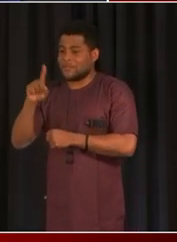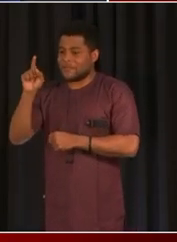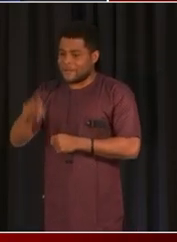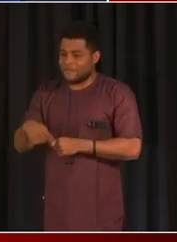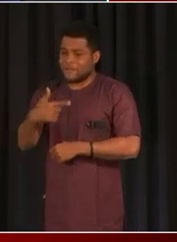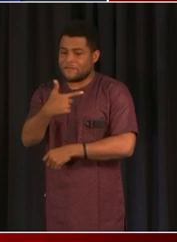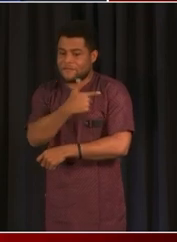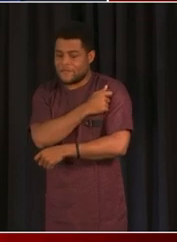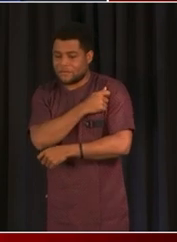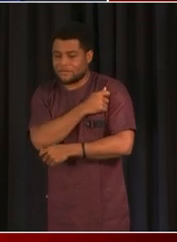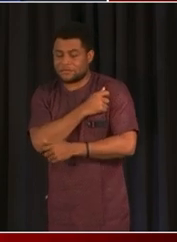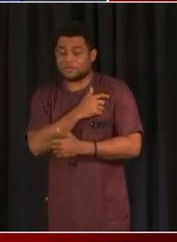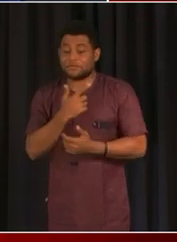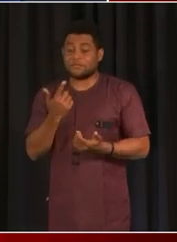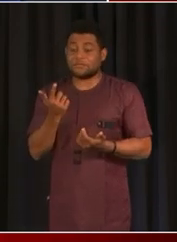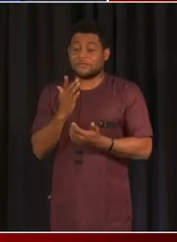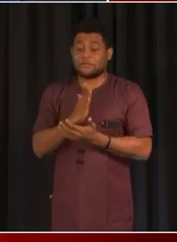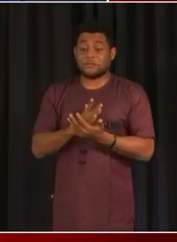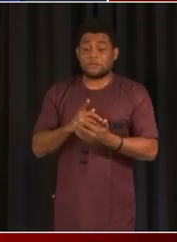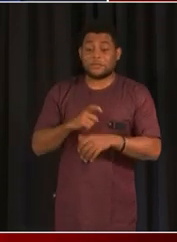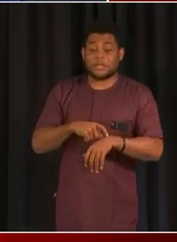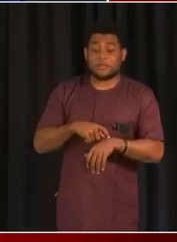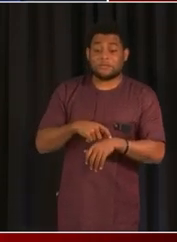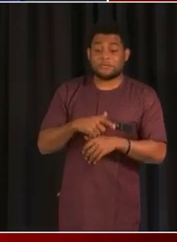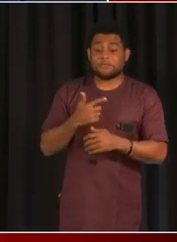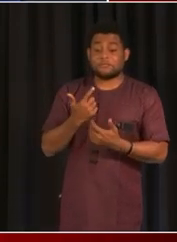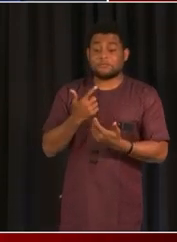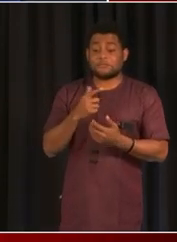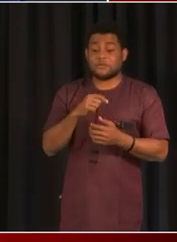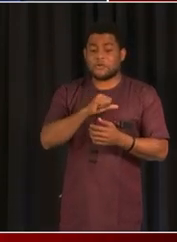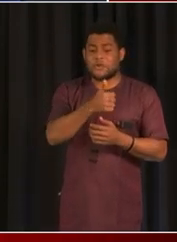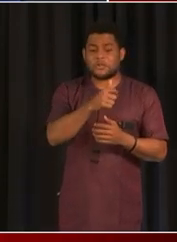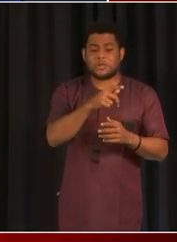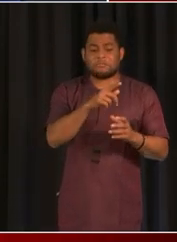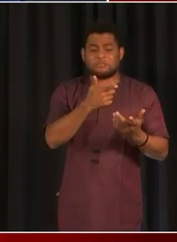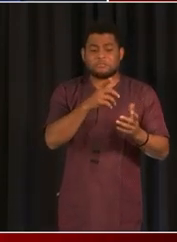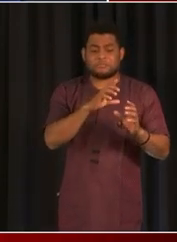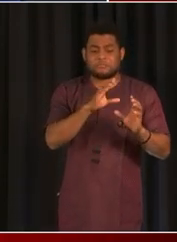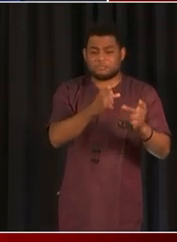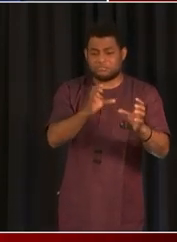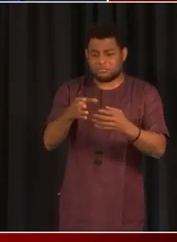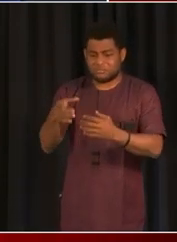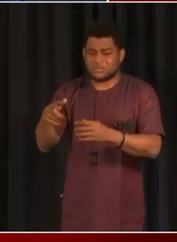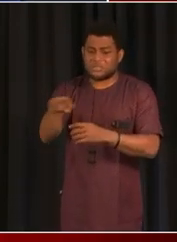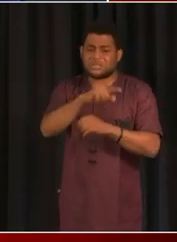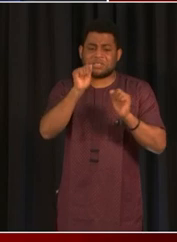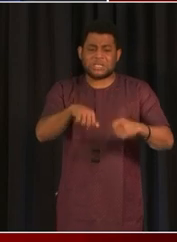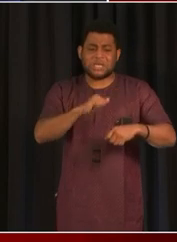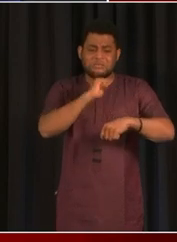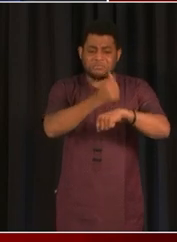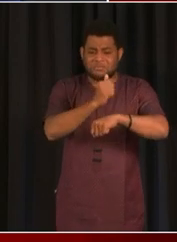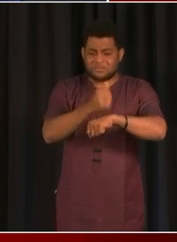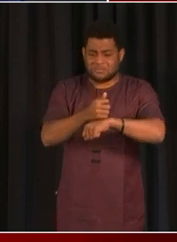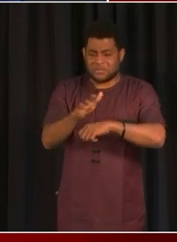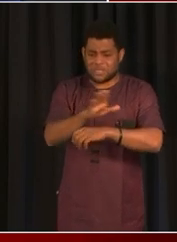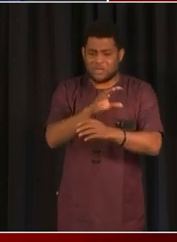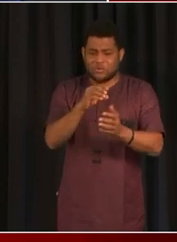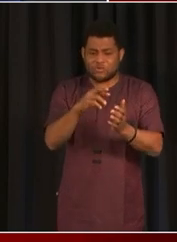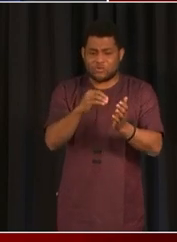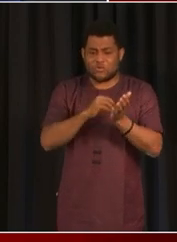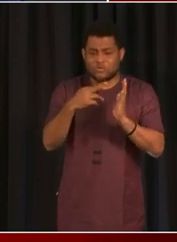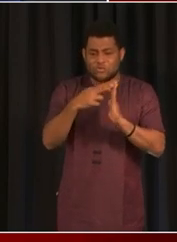of, but what about the gig economy? What about XYZ? They can establish conditions for receiving their services, being in